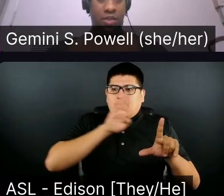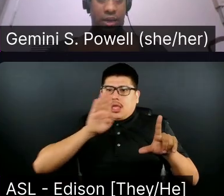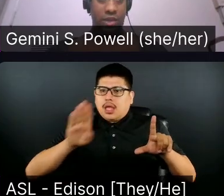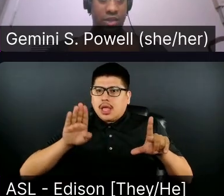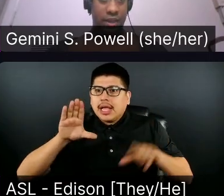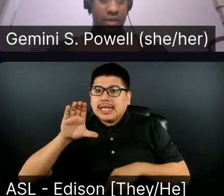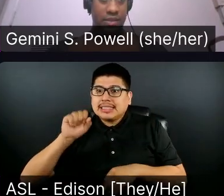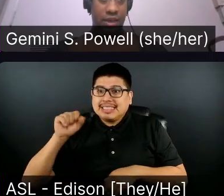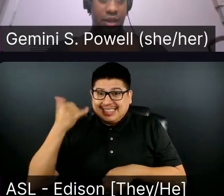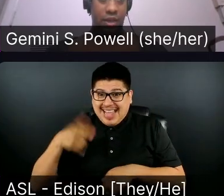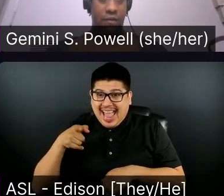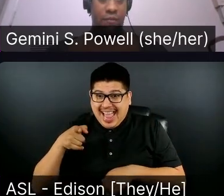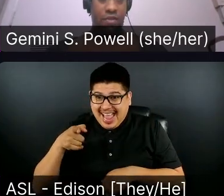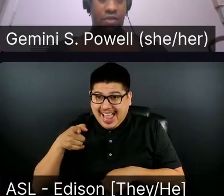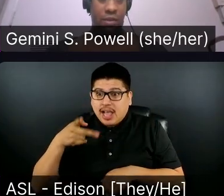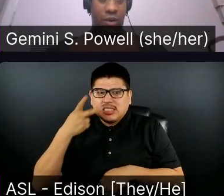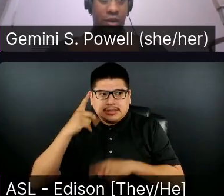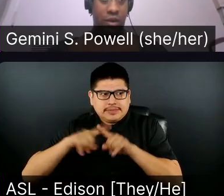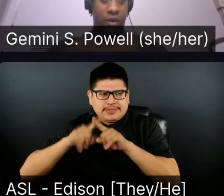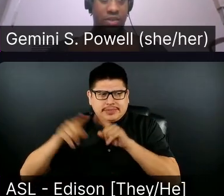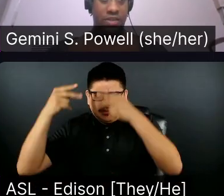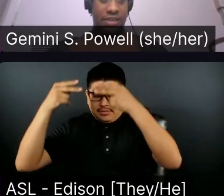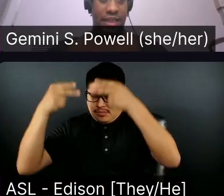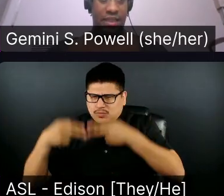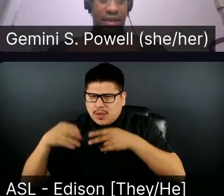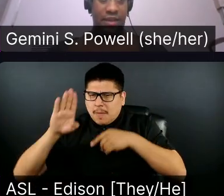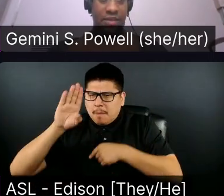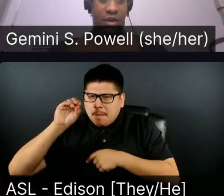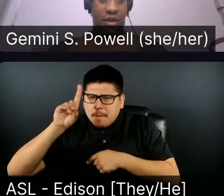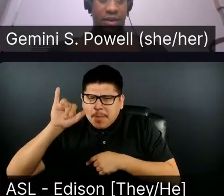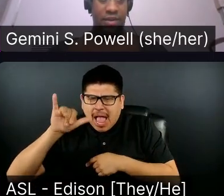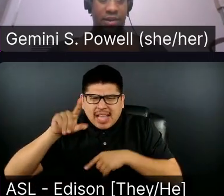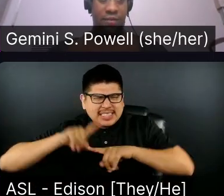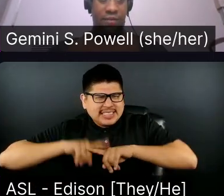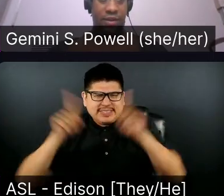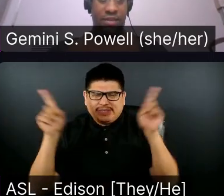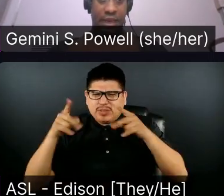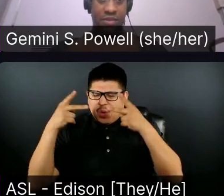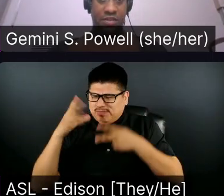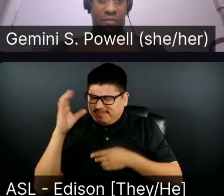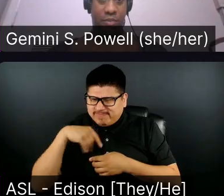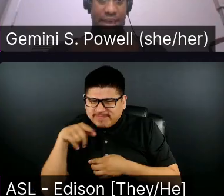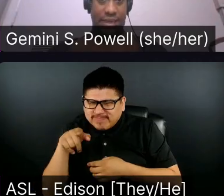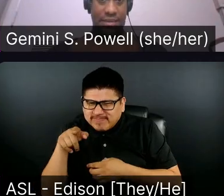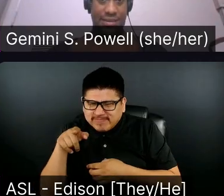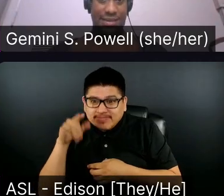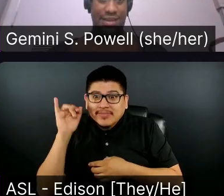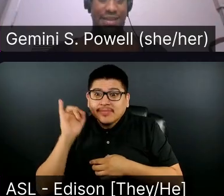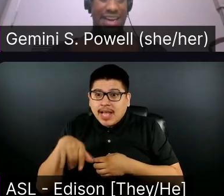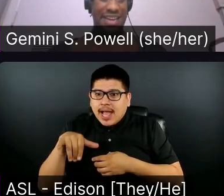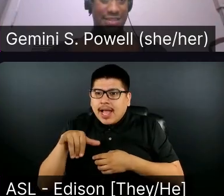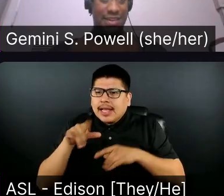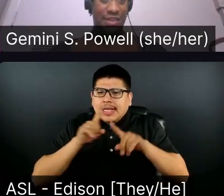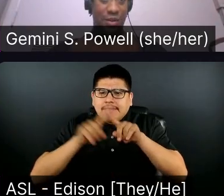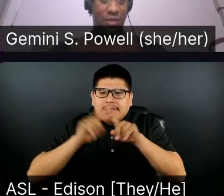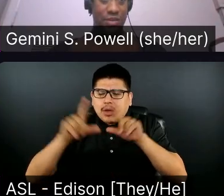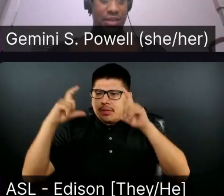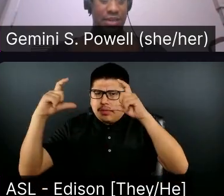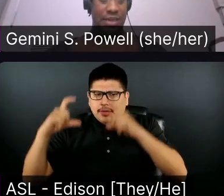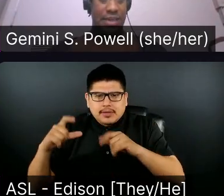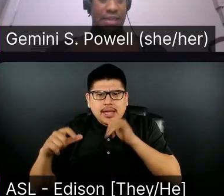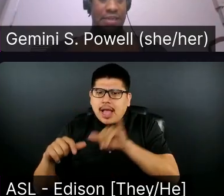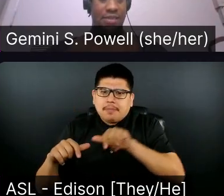couple of strange things. First thing we're going to notice is that things are in different types of brackets. That is